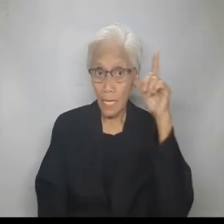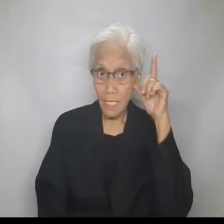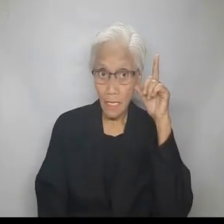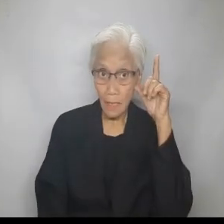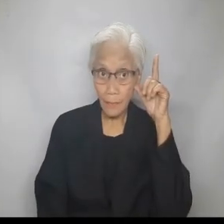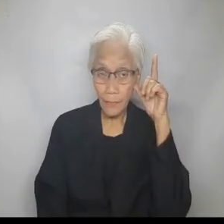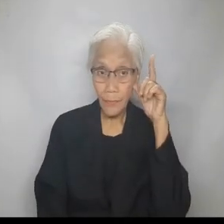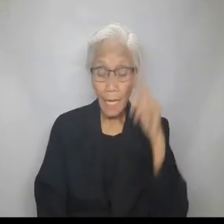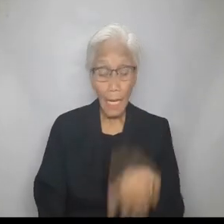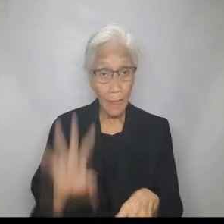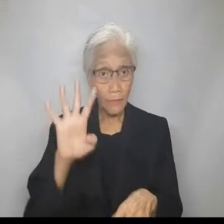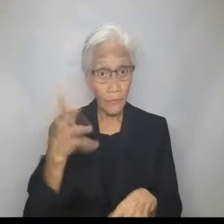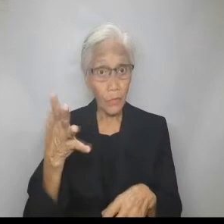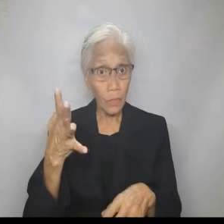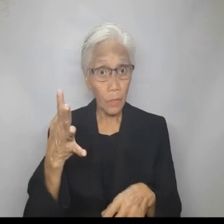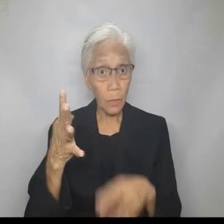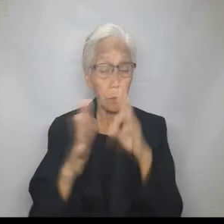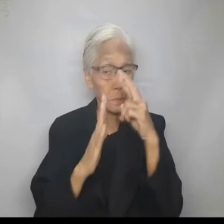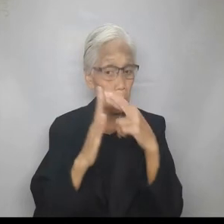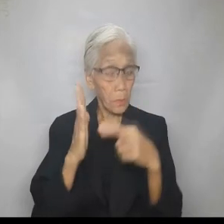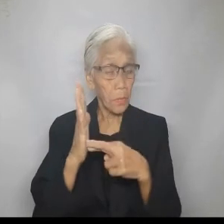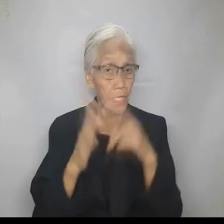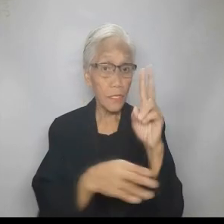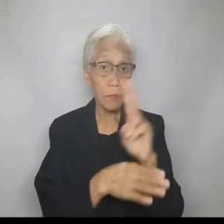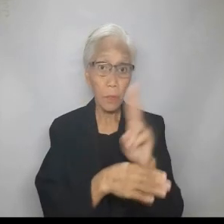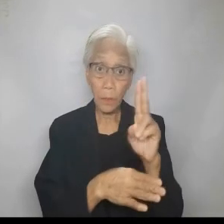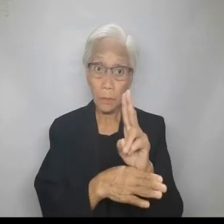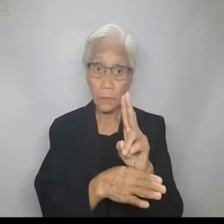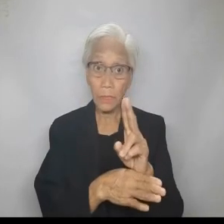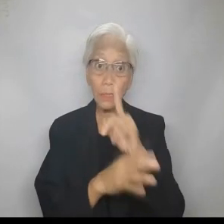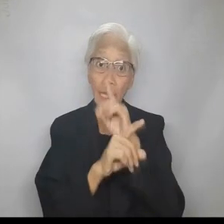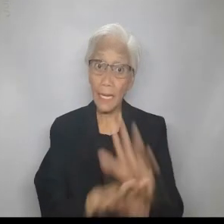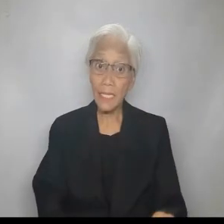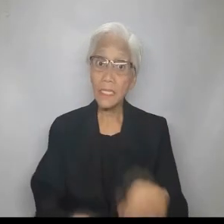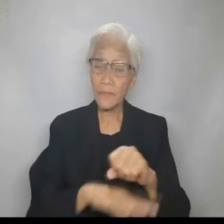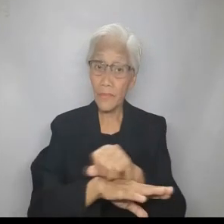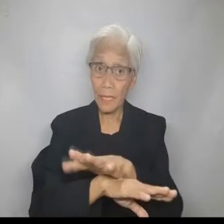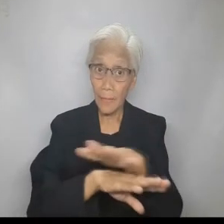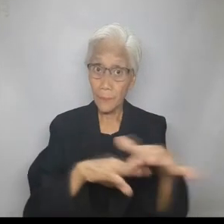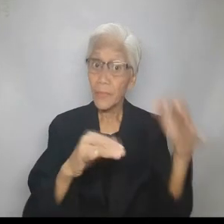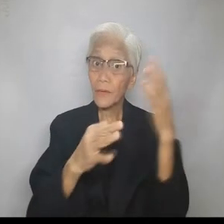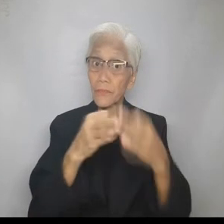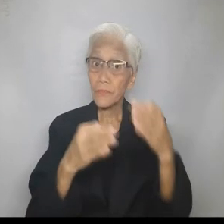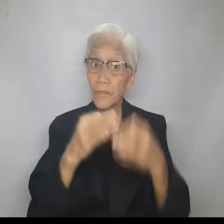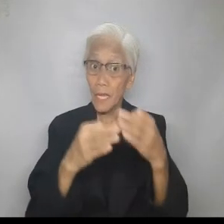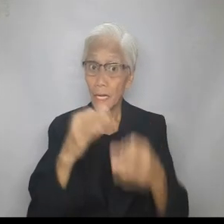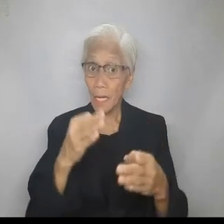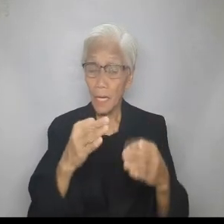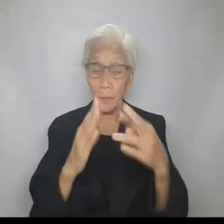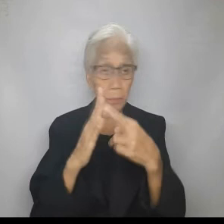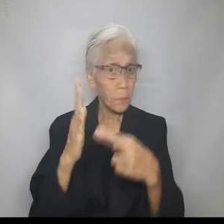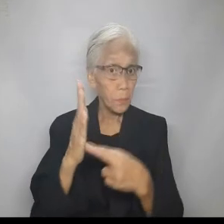is to listen. And the fourth rule is to use silence effectively. The